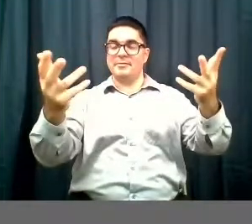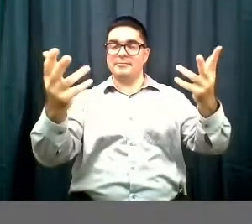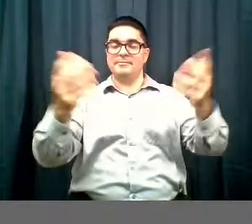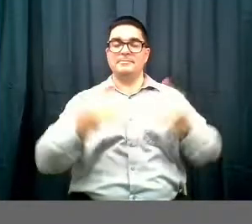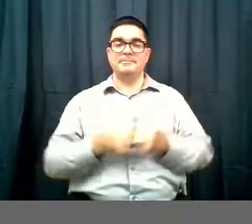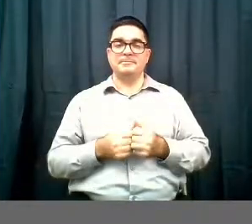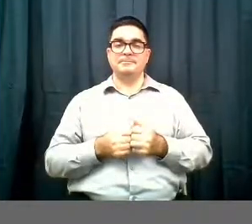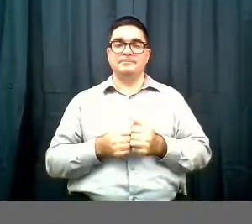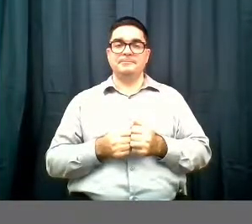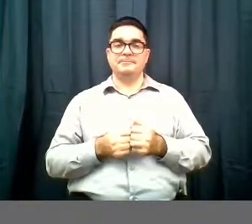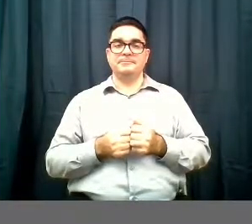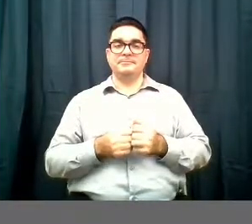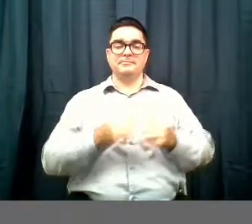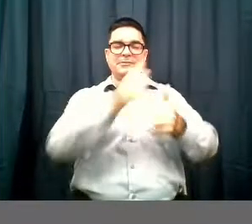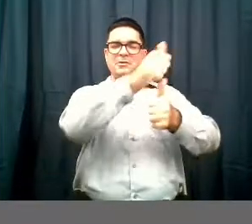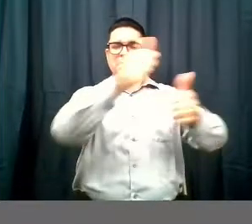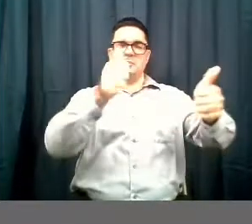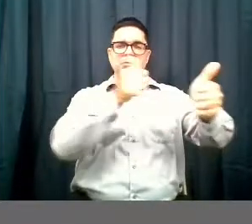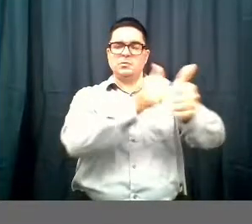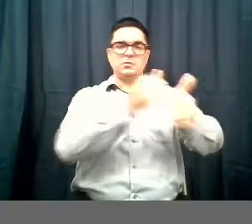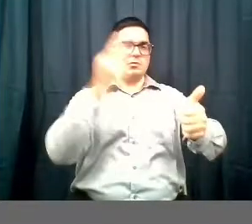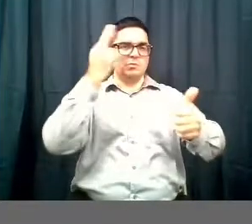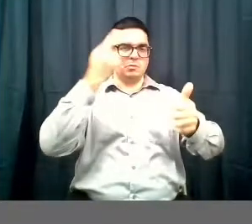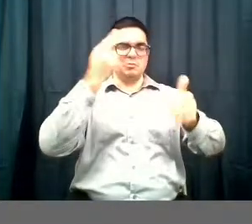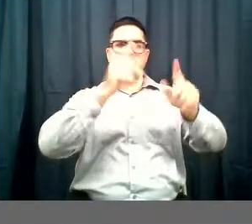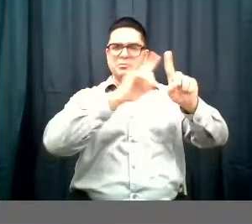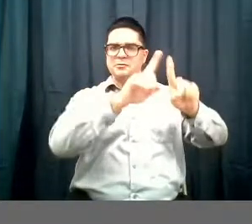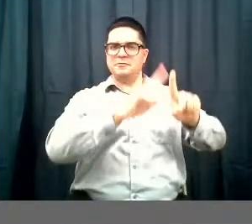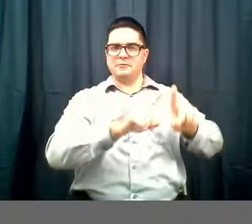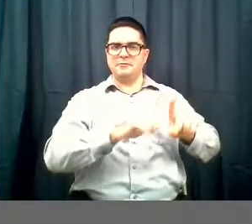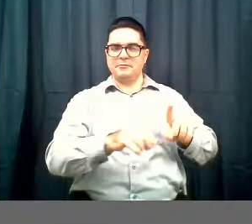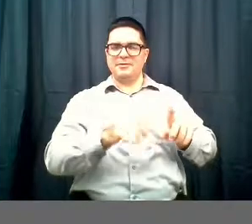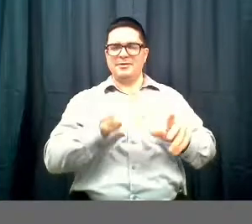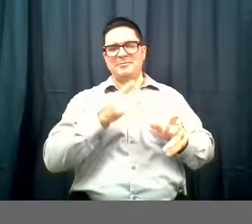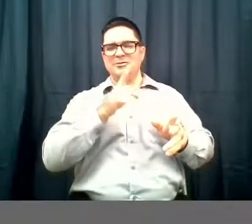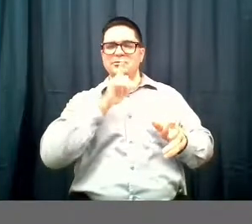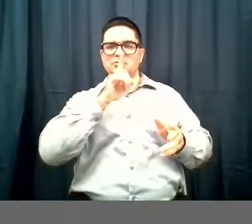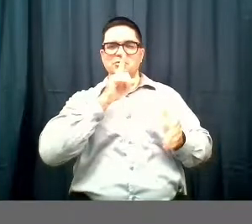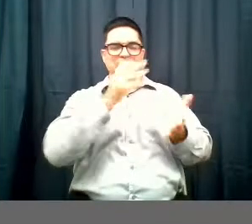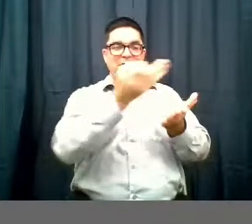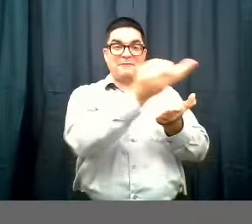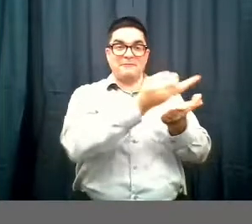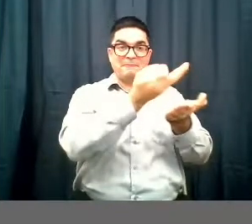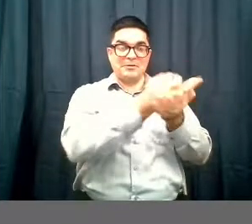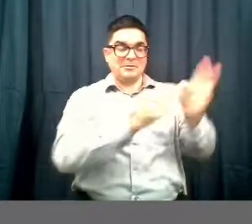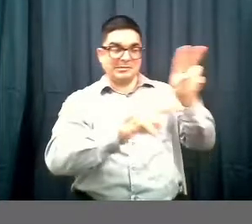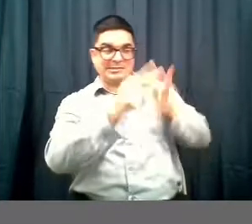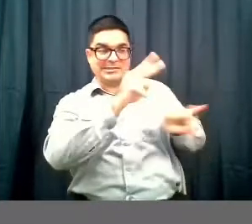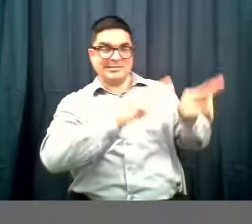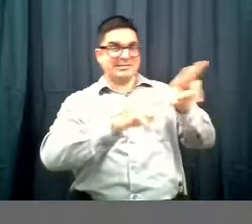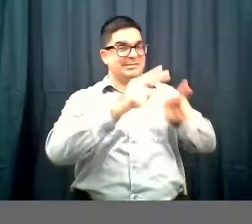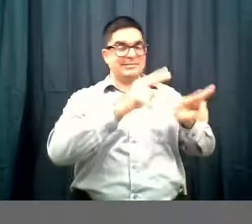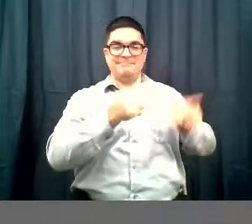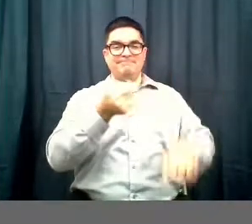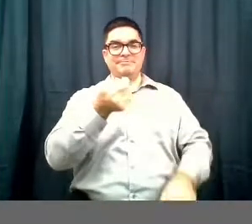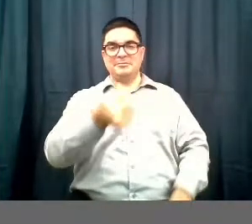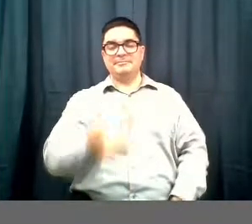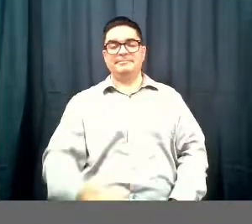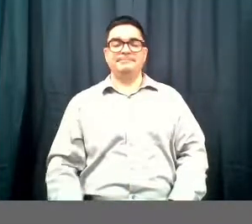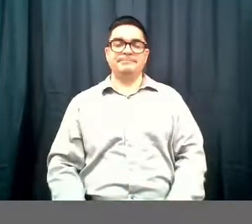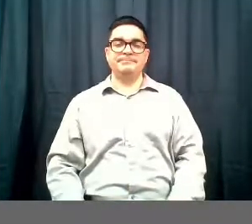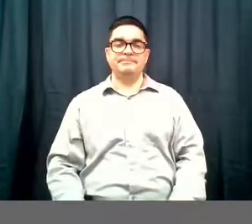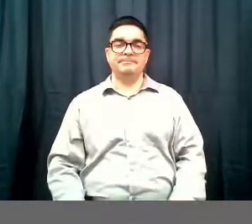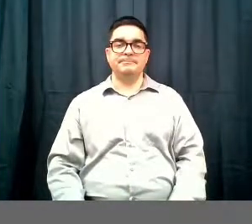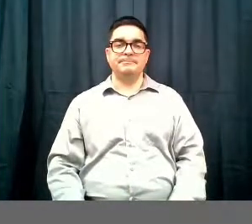occur, but critically, there was a lack of fiscal accountability. If you turn to the next page. And as you know,